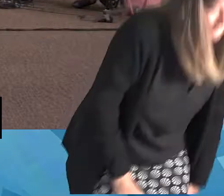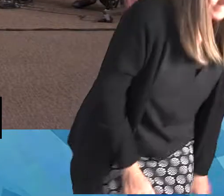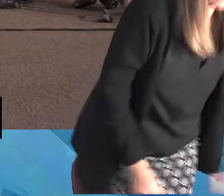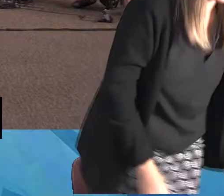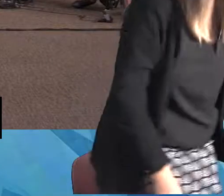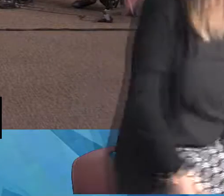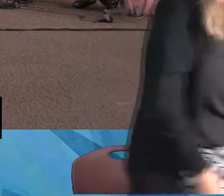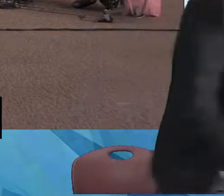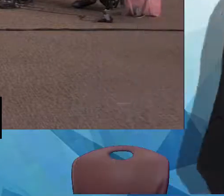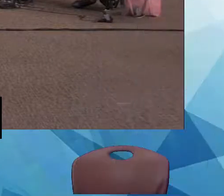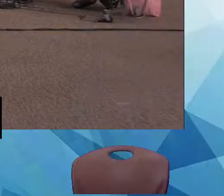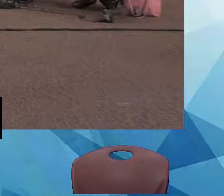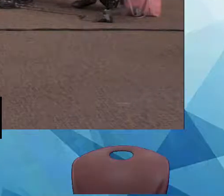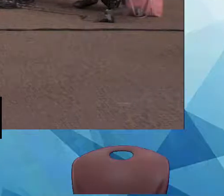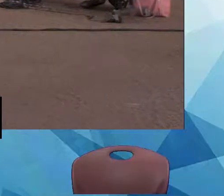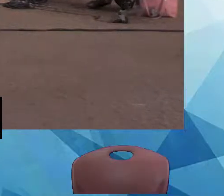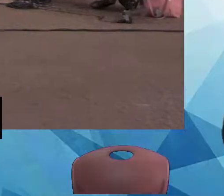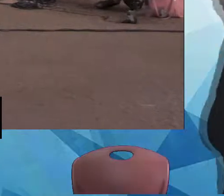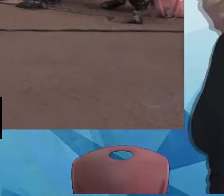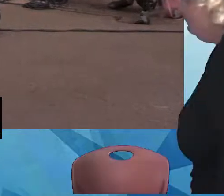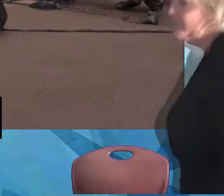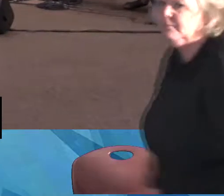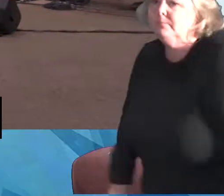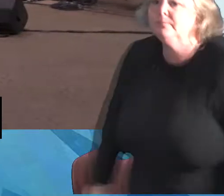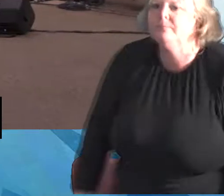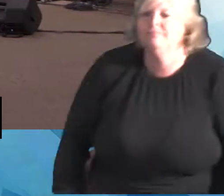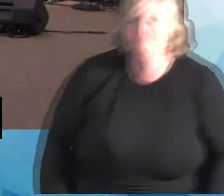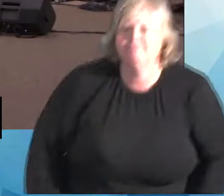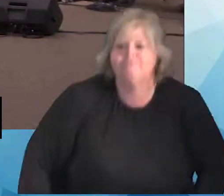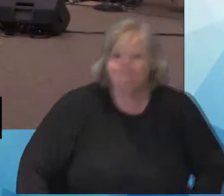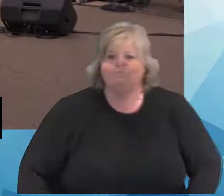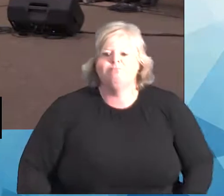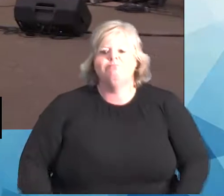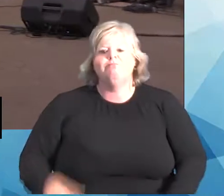PV? Thank you, President Nigro.